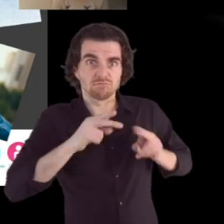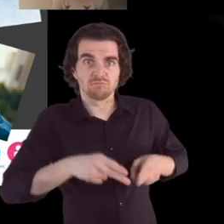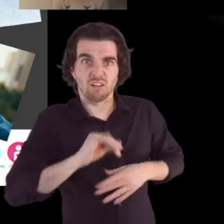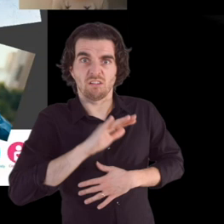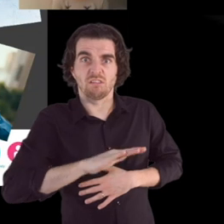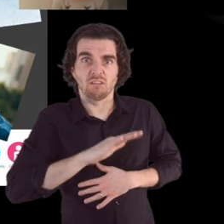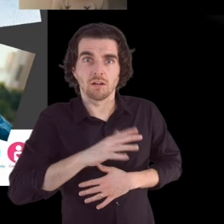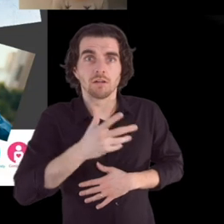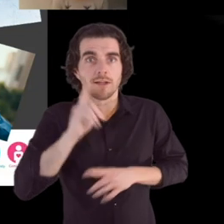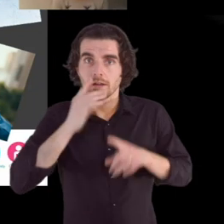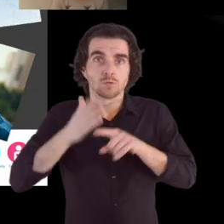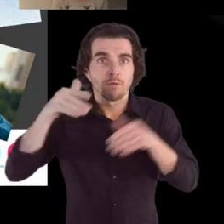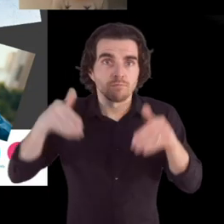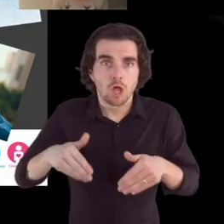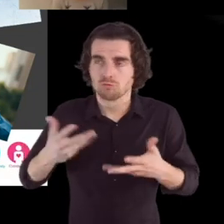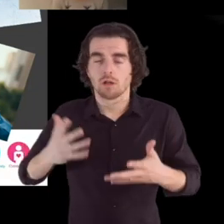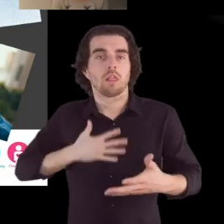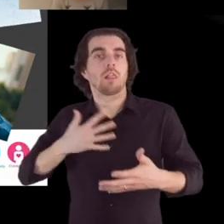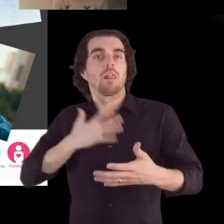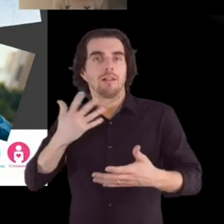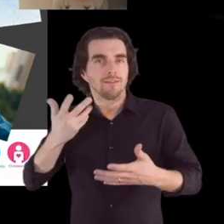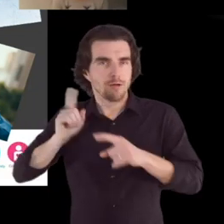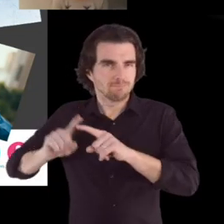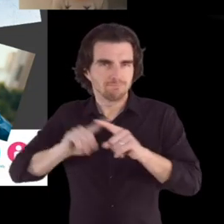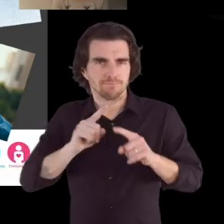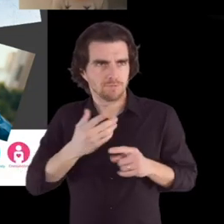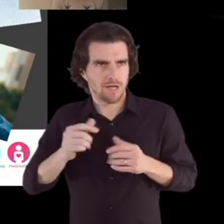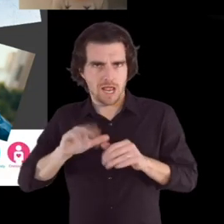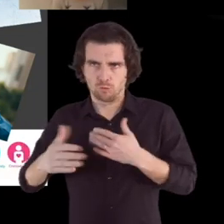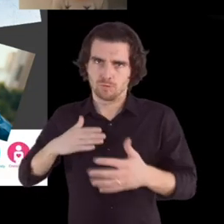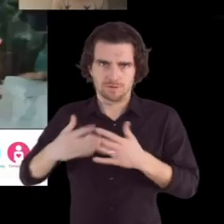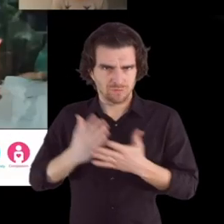been able to attend funerals, and just dealing with all of that is incredibly difficult.